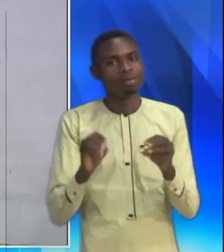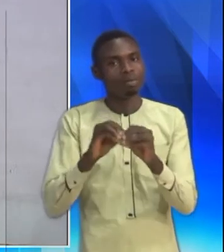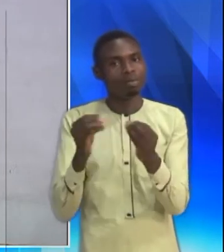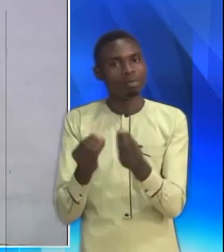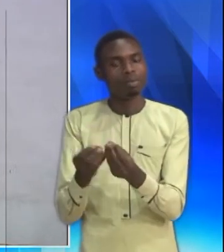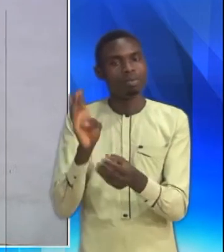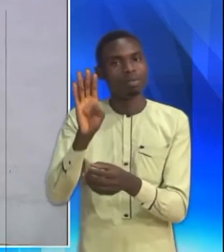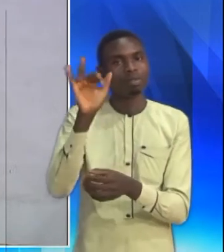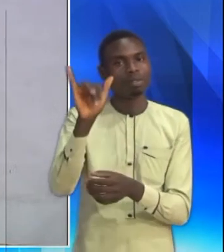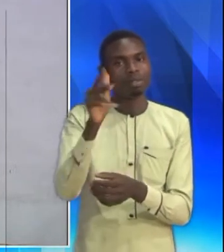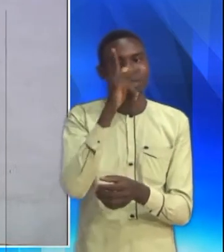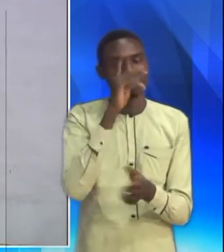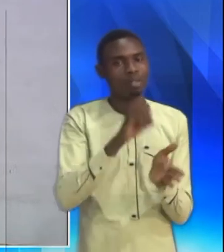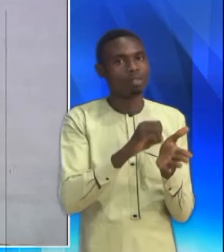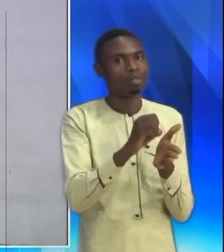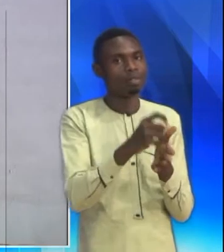organized by Kebbi State government